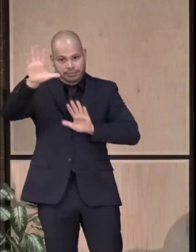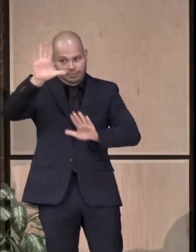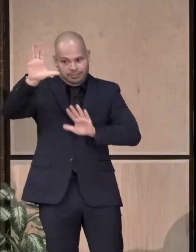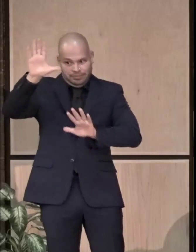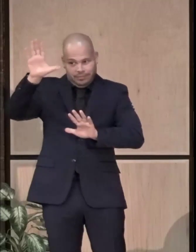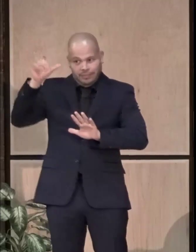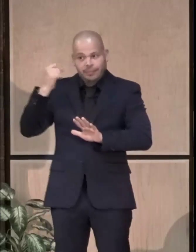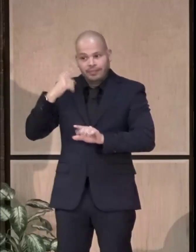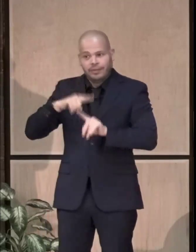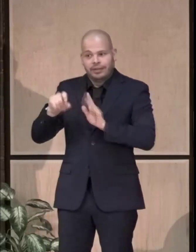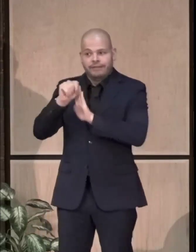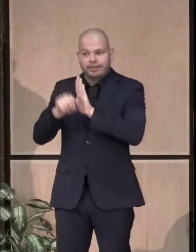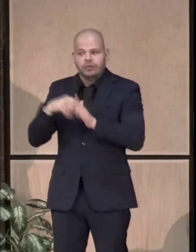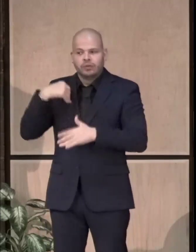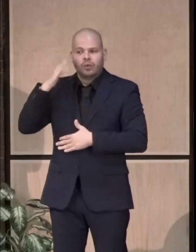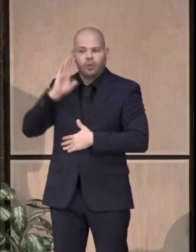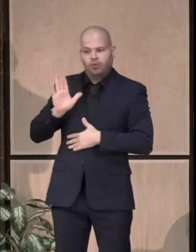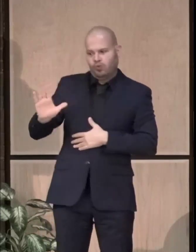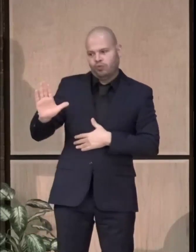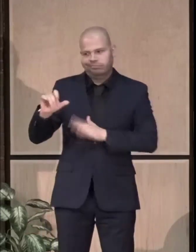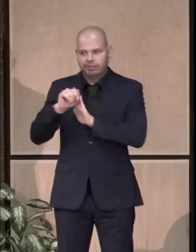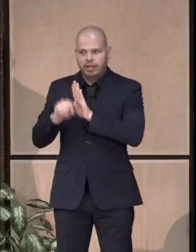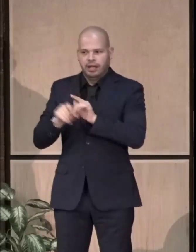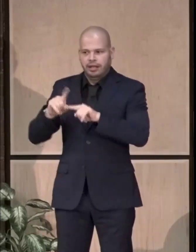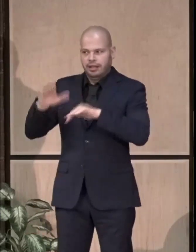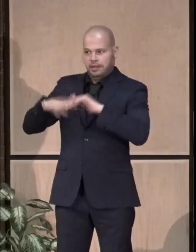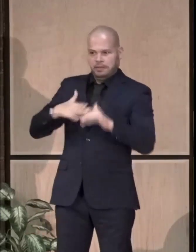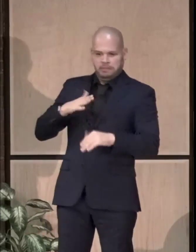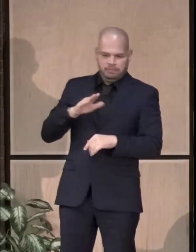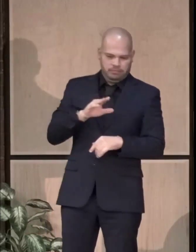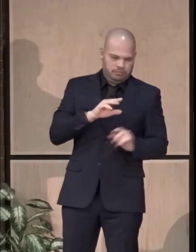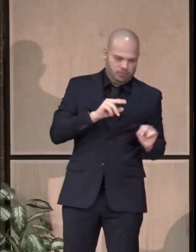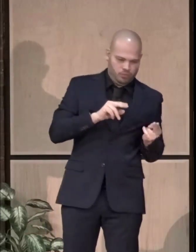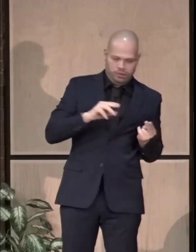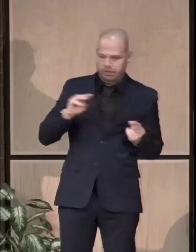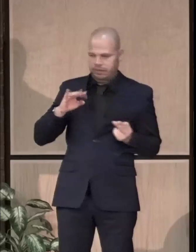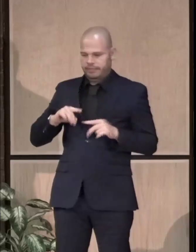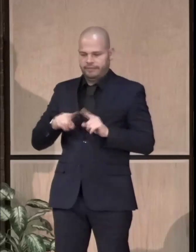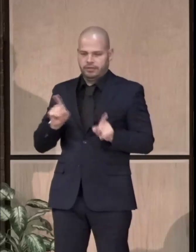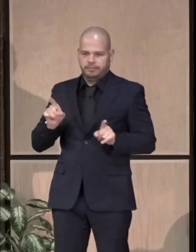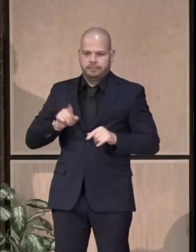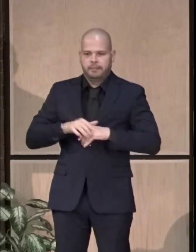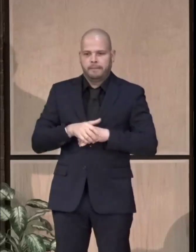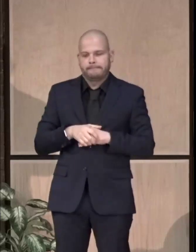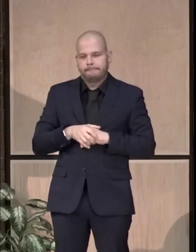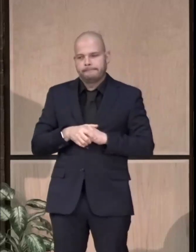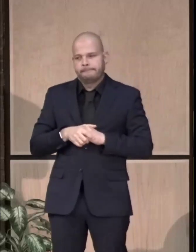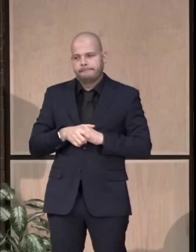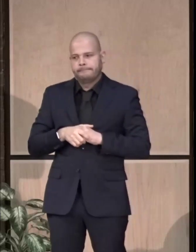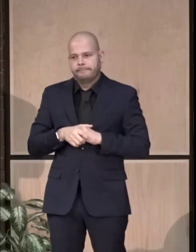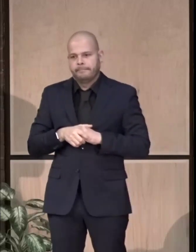state with different laws and regulations. Okay. Were they material? They were what? Sorry. Were